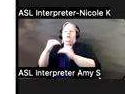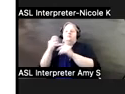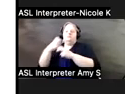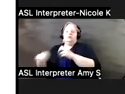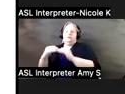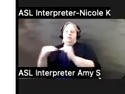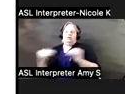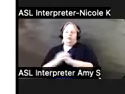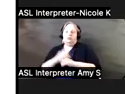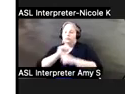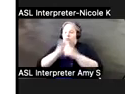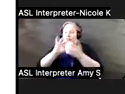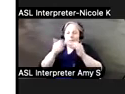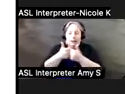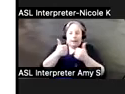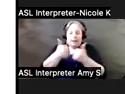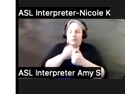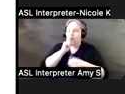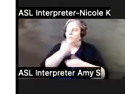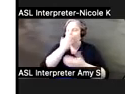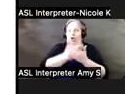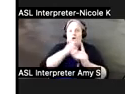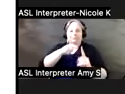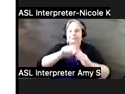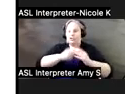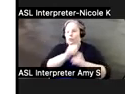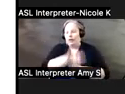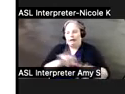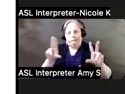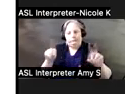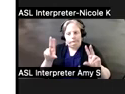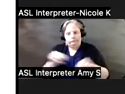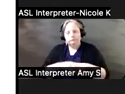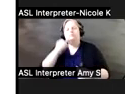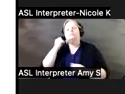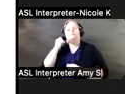a great place to start with someone unless they're like adventure online games because you can't adjust the difficulty level.